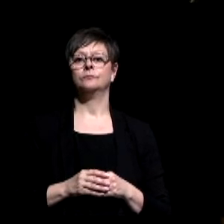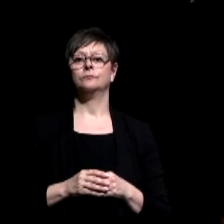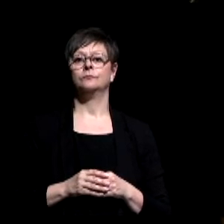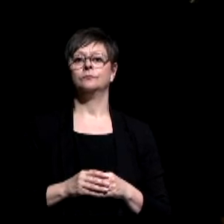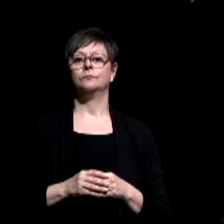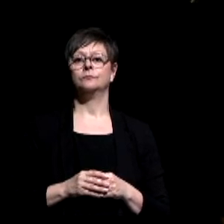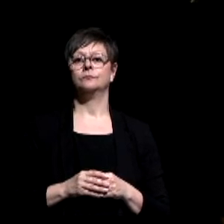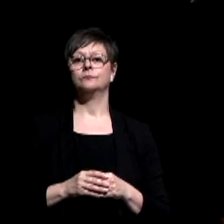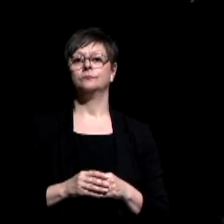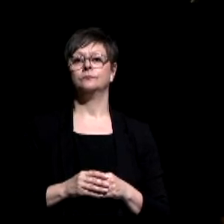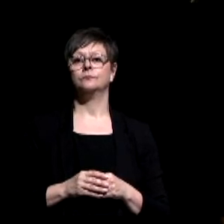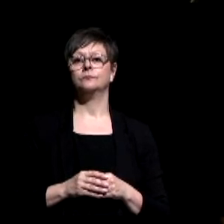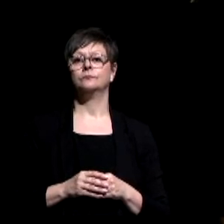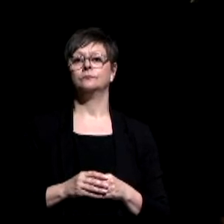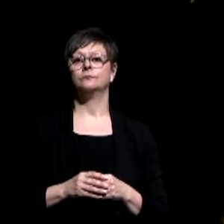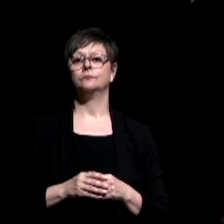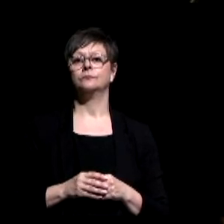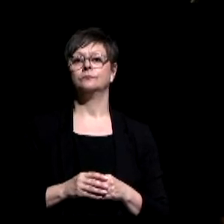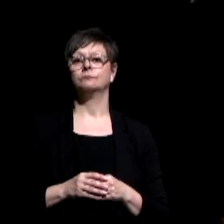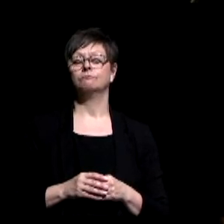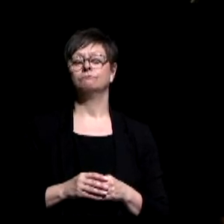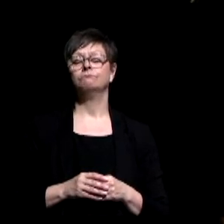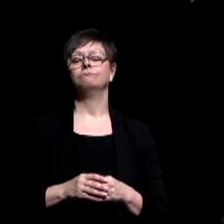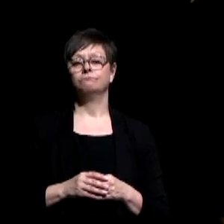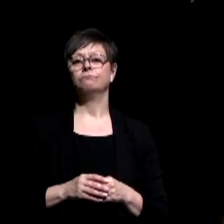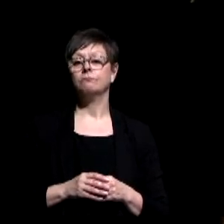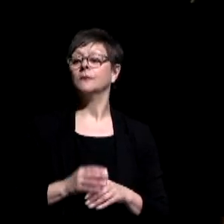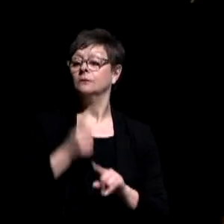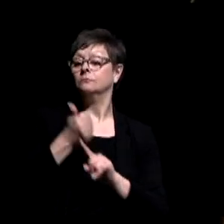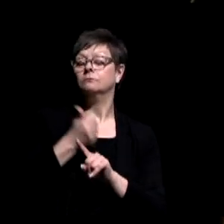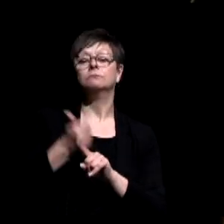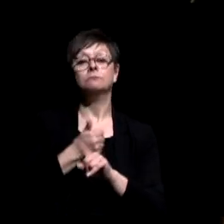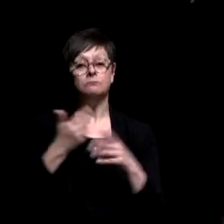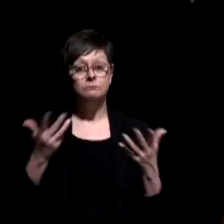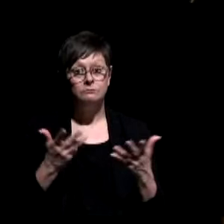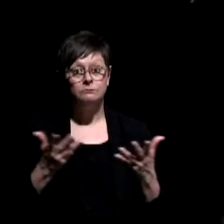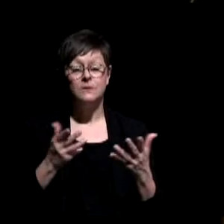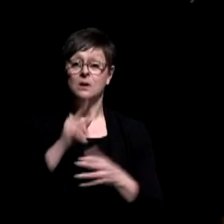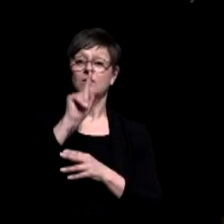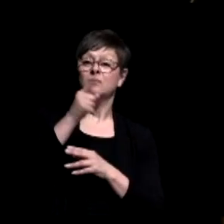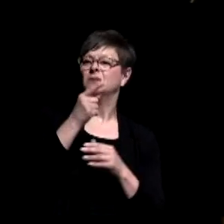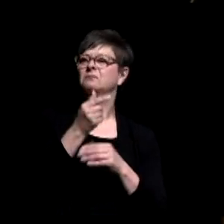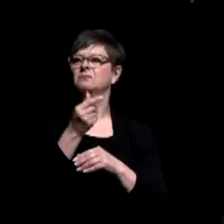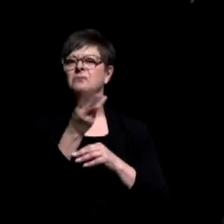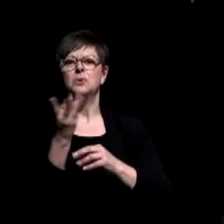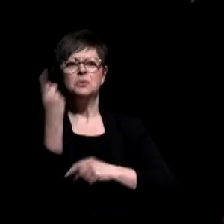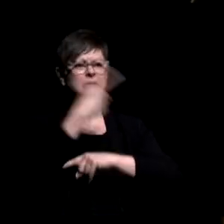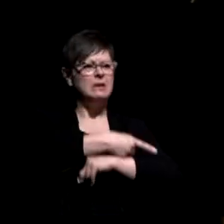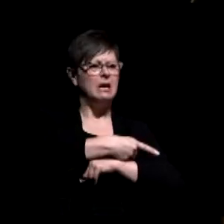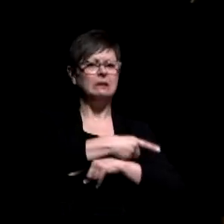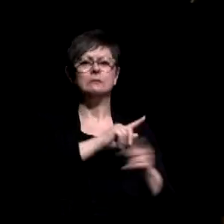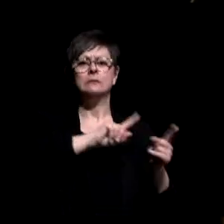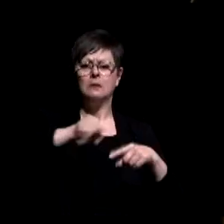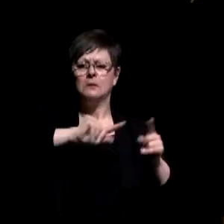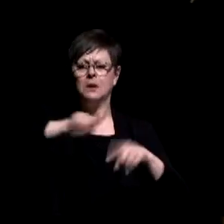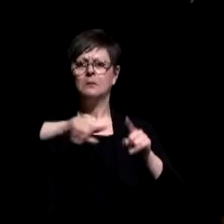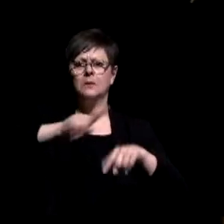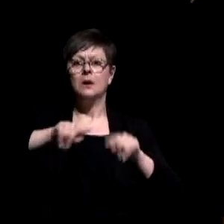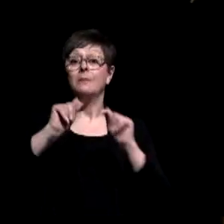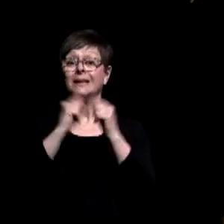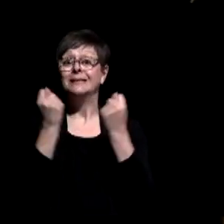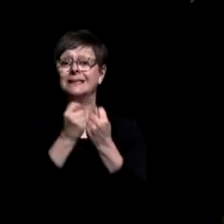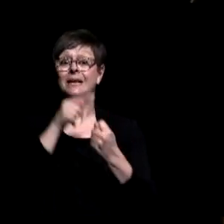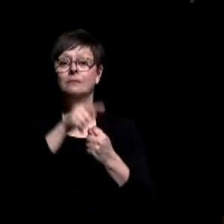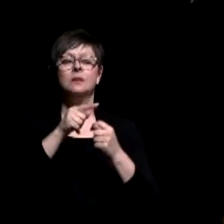One moment. Who were looking to travel to Canada. On the first days of their deployment, team members walked the streets of